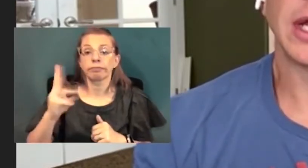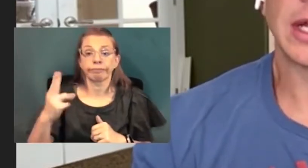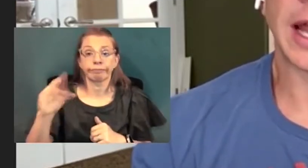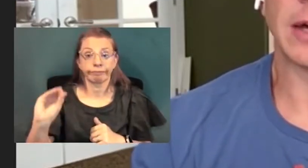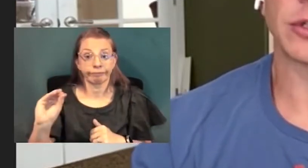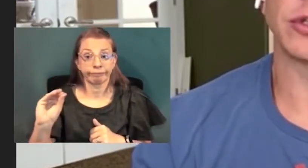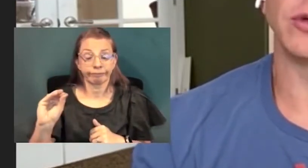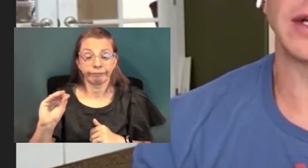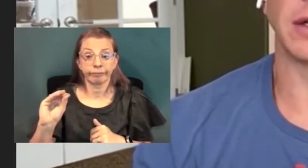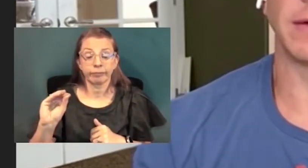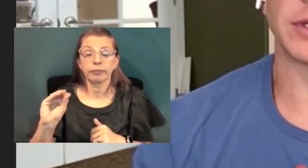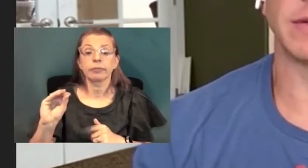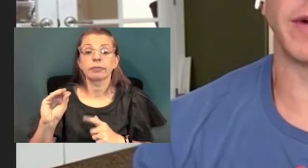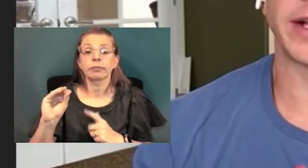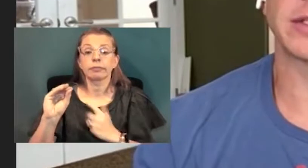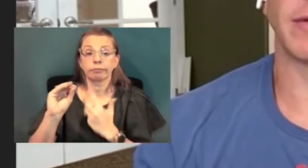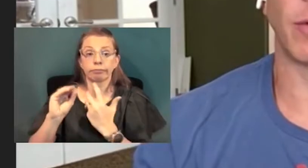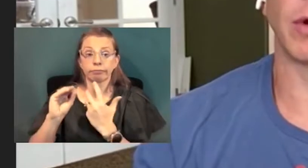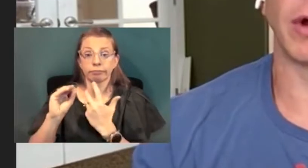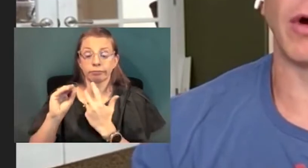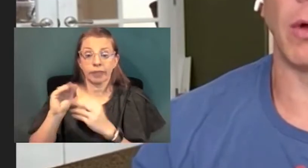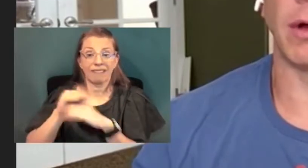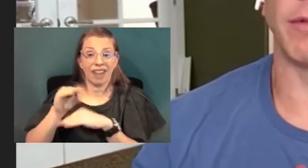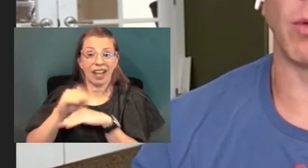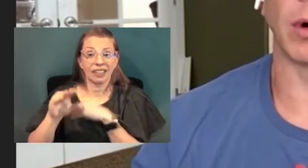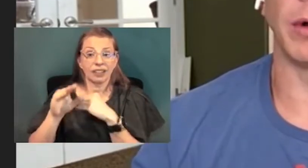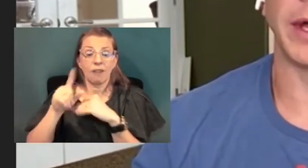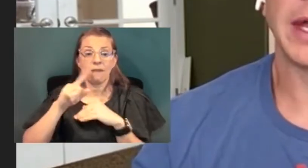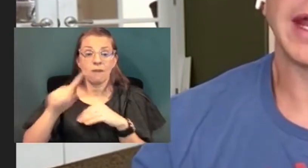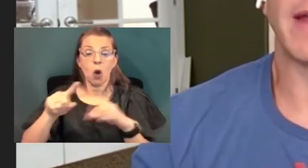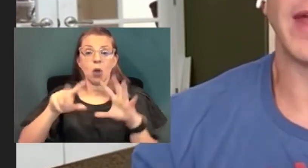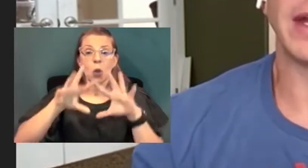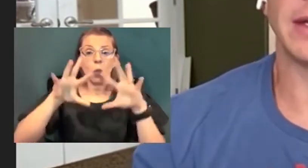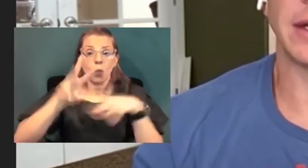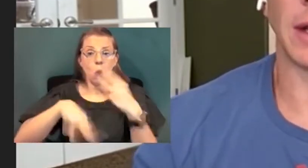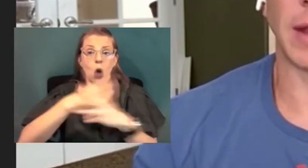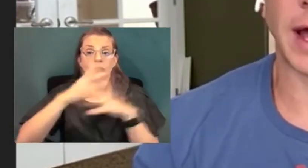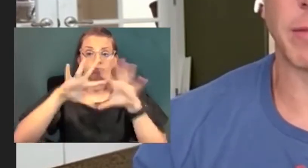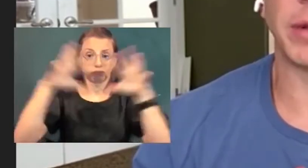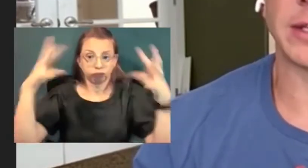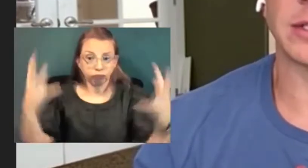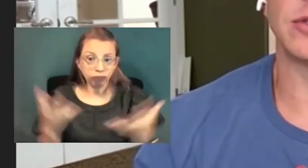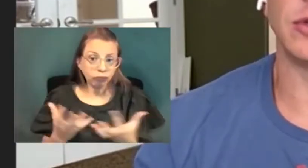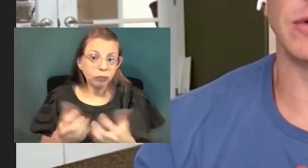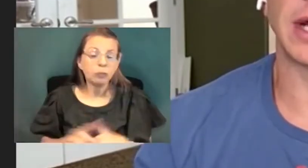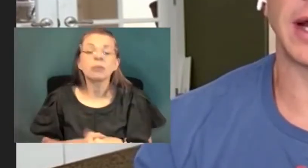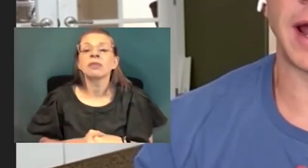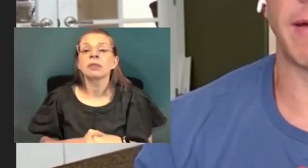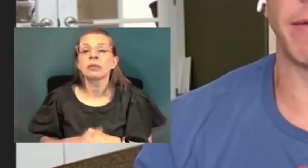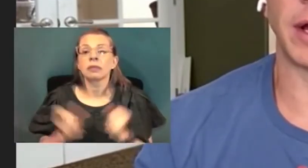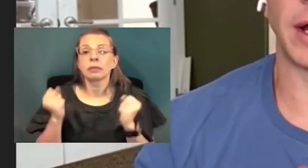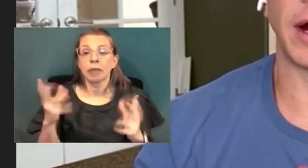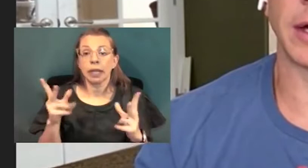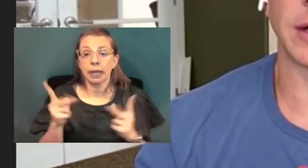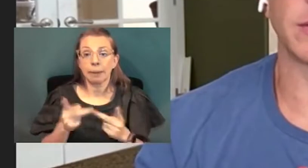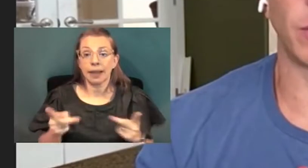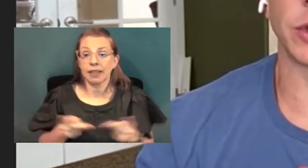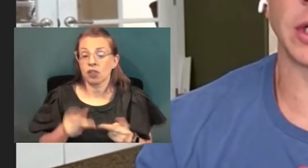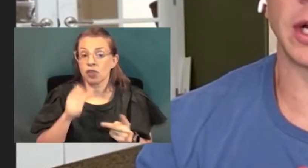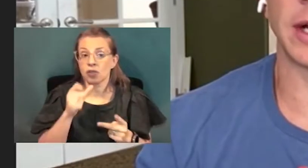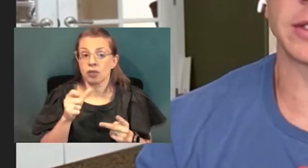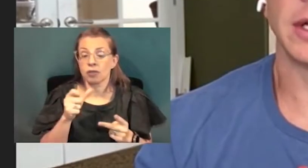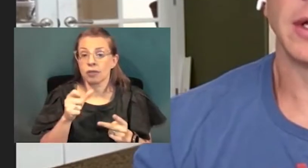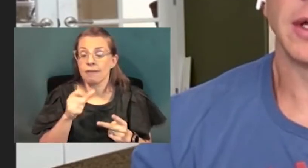Organization caters to and delivers advice for the whole of the world. And they, a lot of places do not have, are not